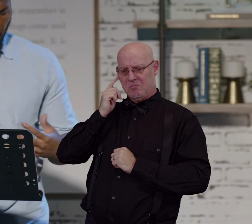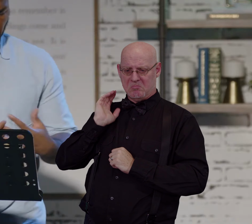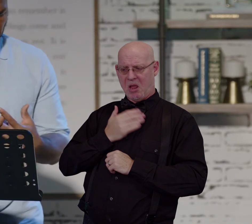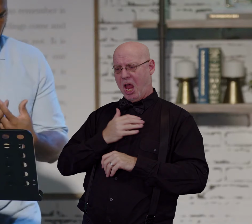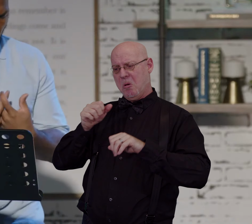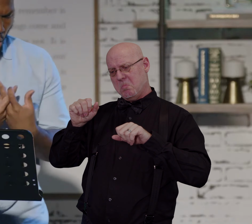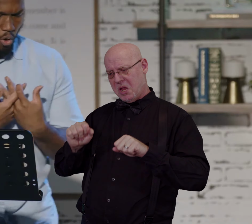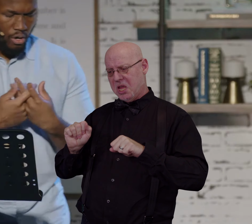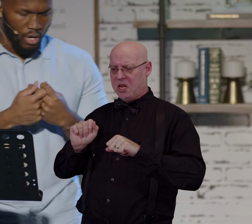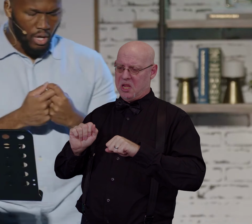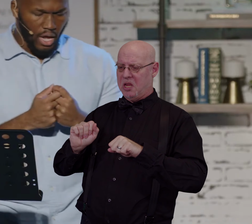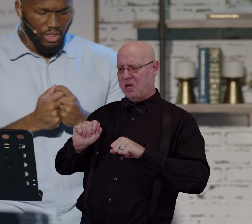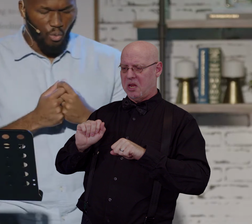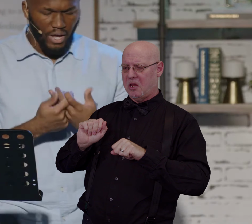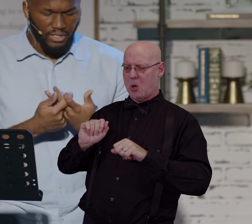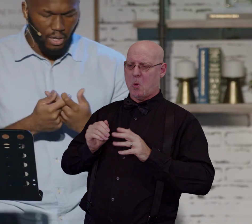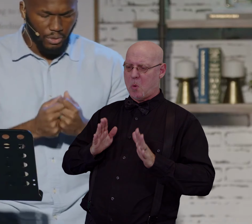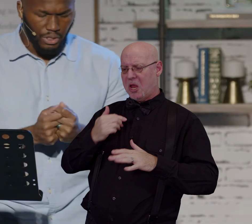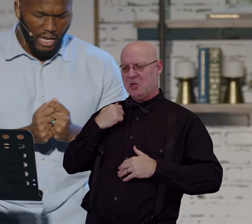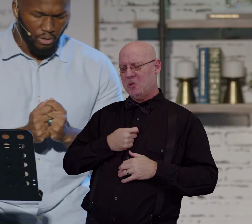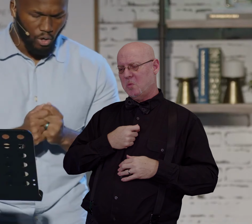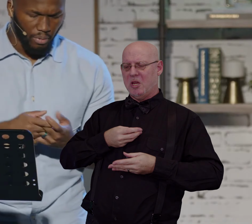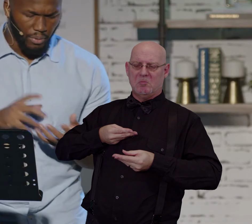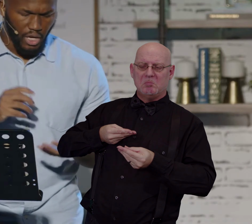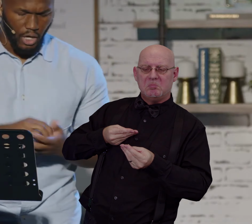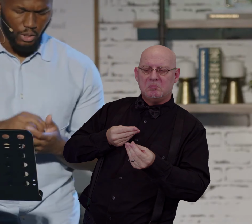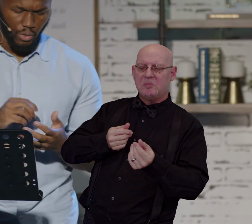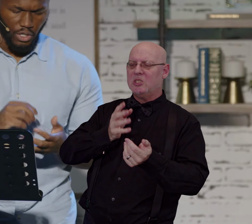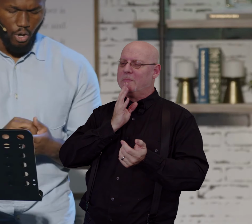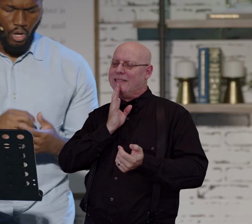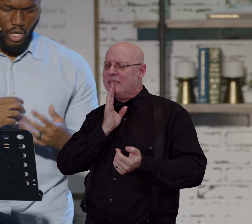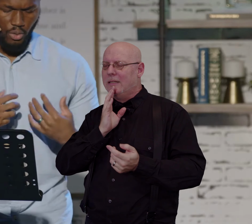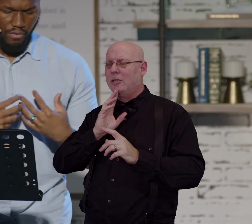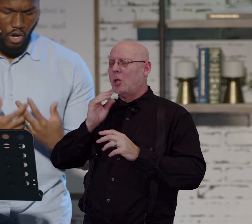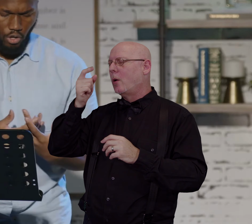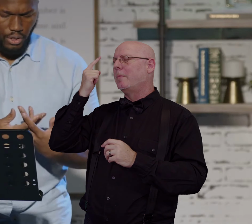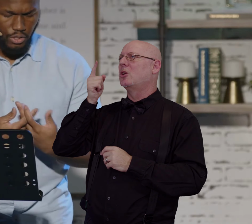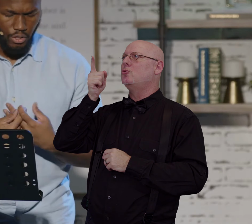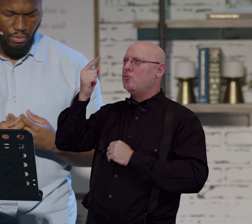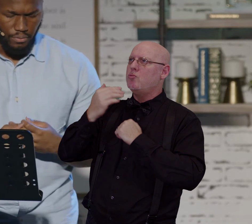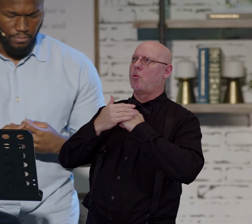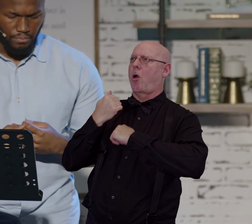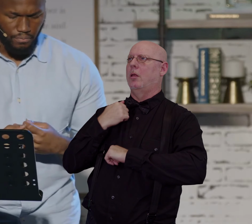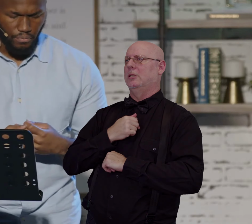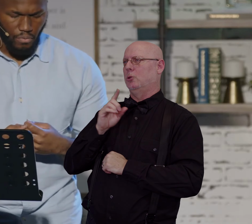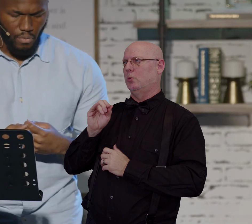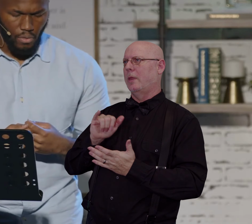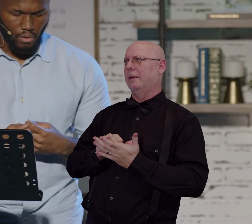our ability or in the ways that we say it, Lord, but because we know you have called us to.